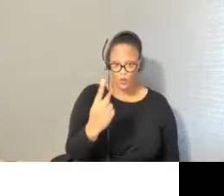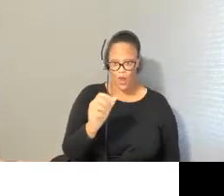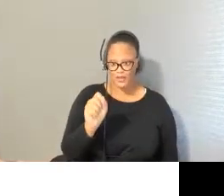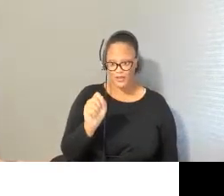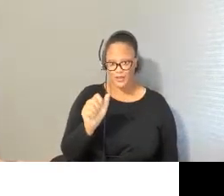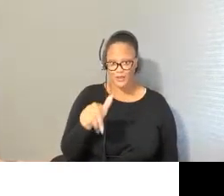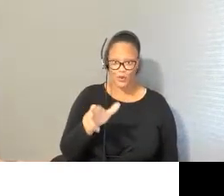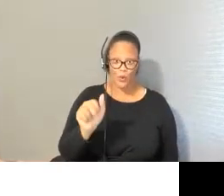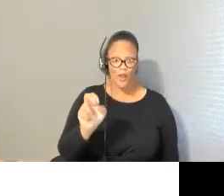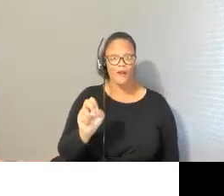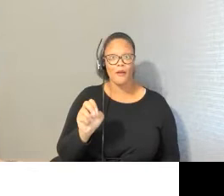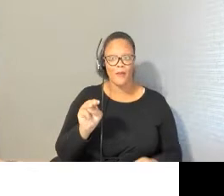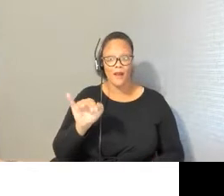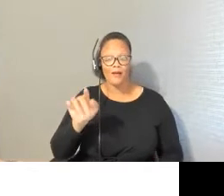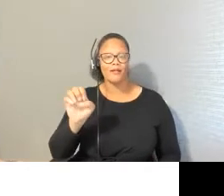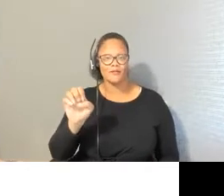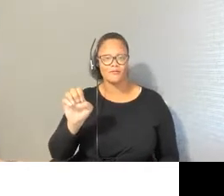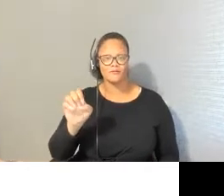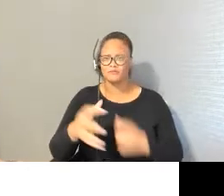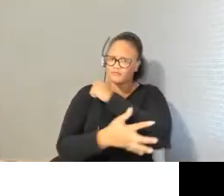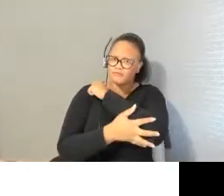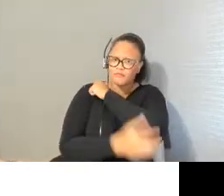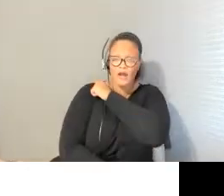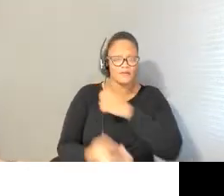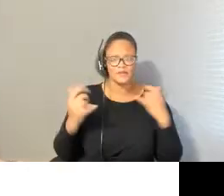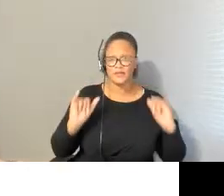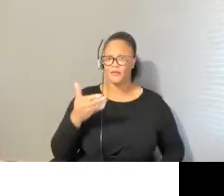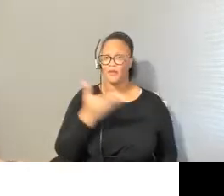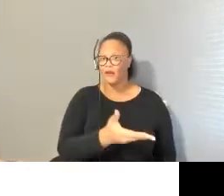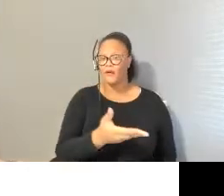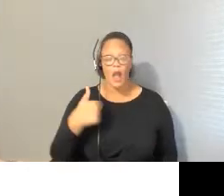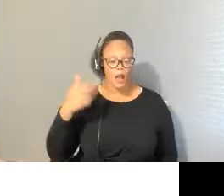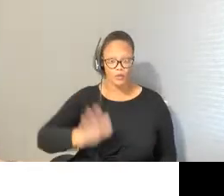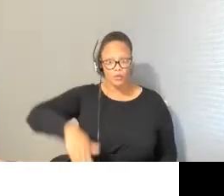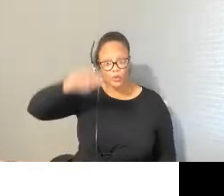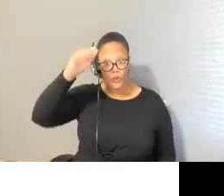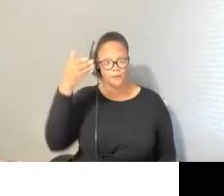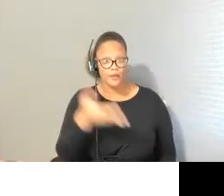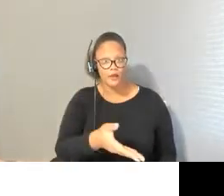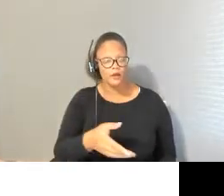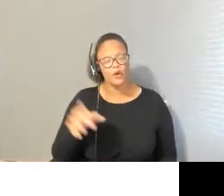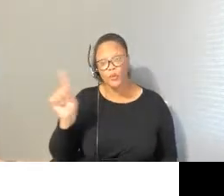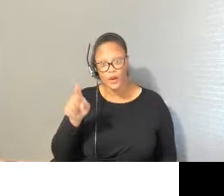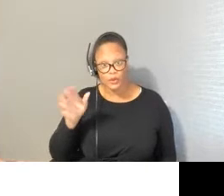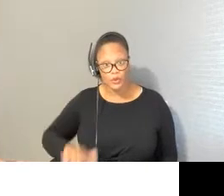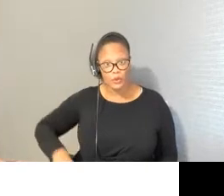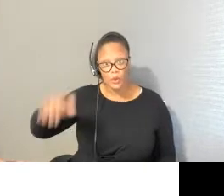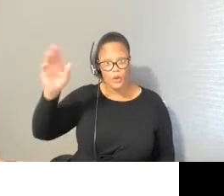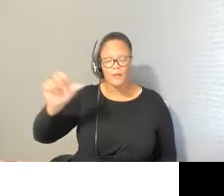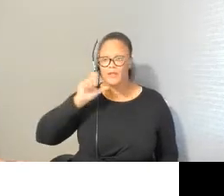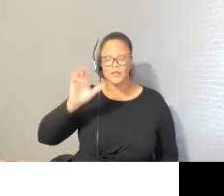Poverty still exists there. I grew up there. Where you grow up is not your